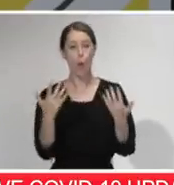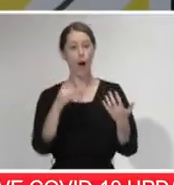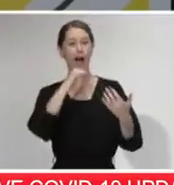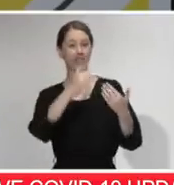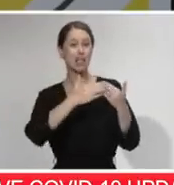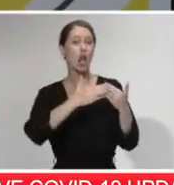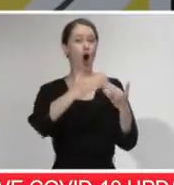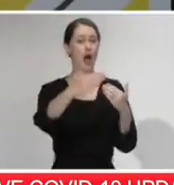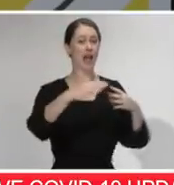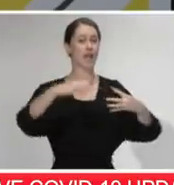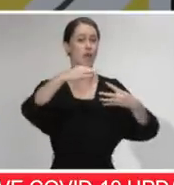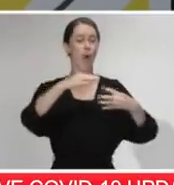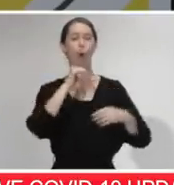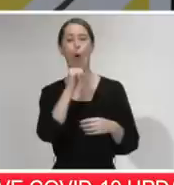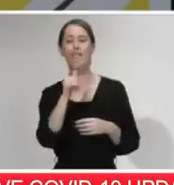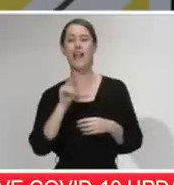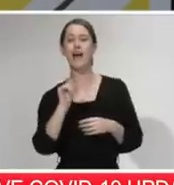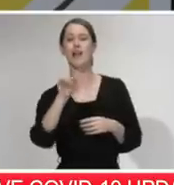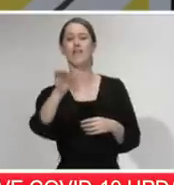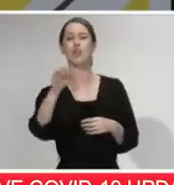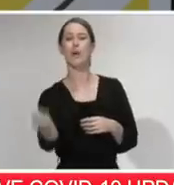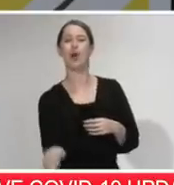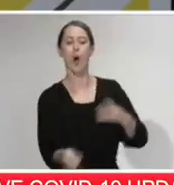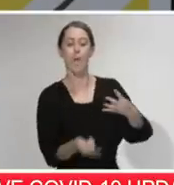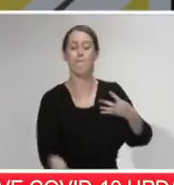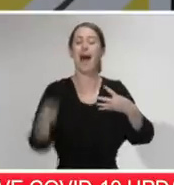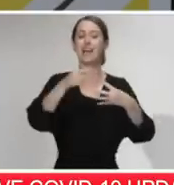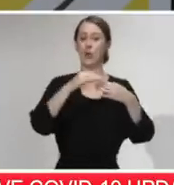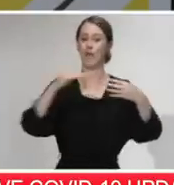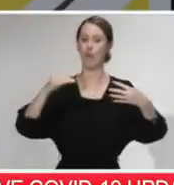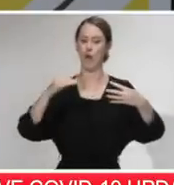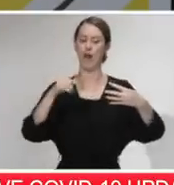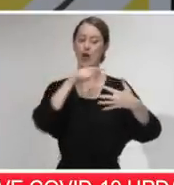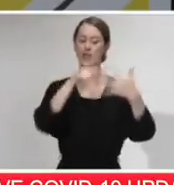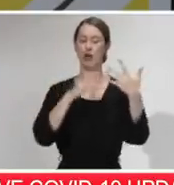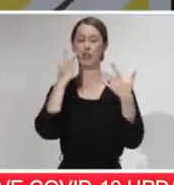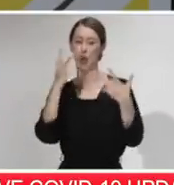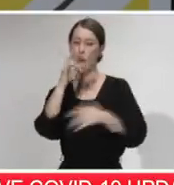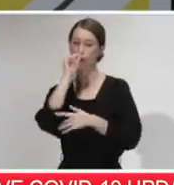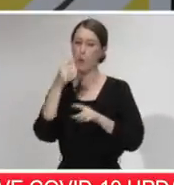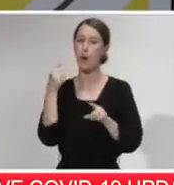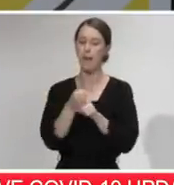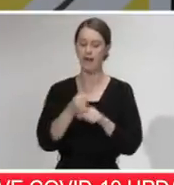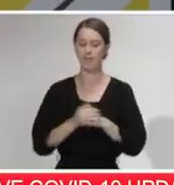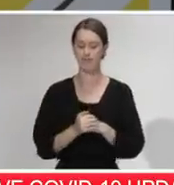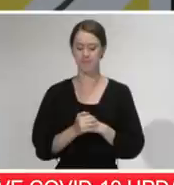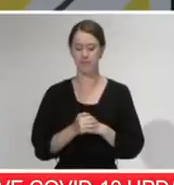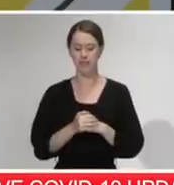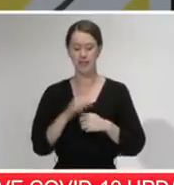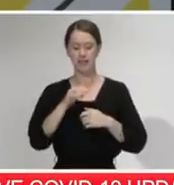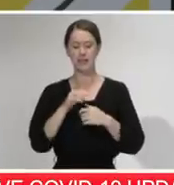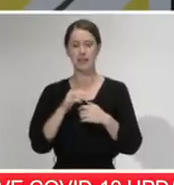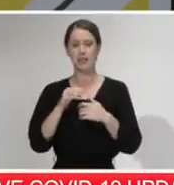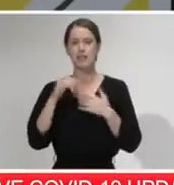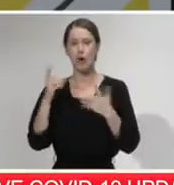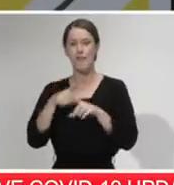return to level 4 at some point in the future. The scenarios also show just how important the government's actions to date, such as the